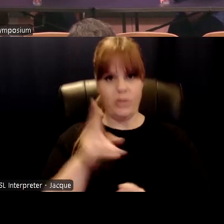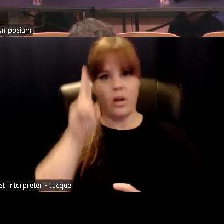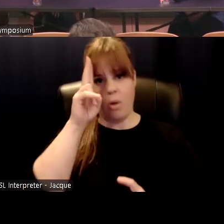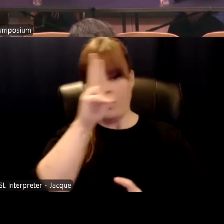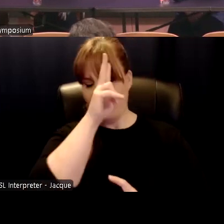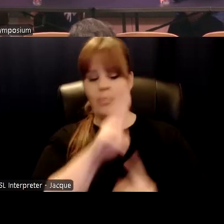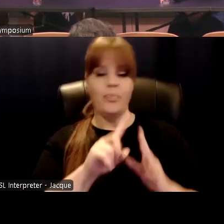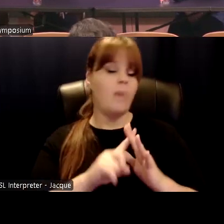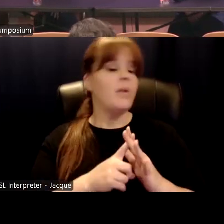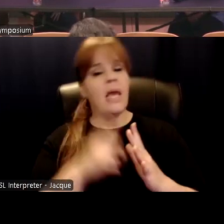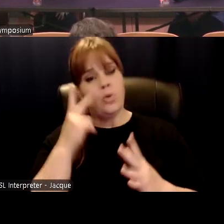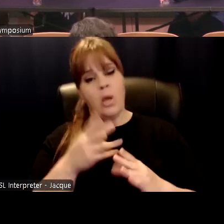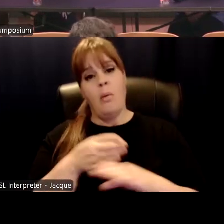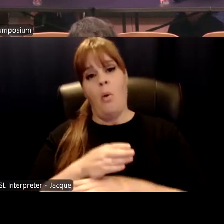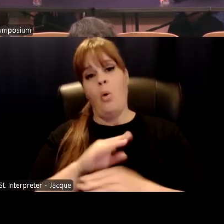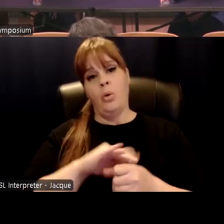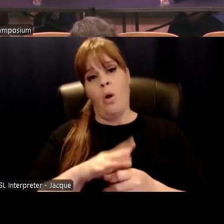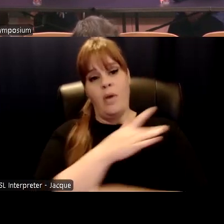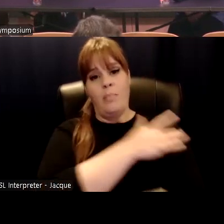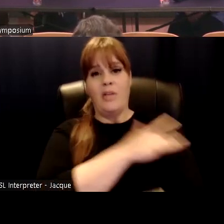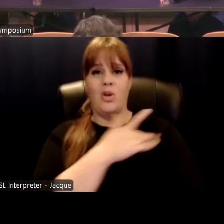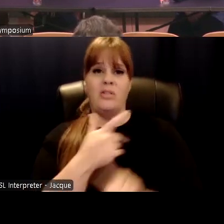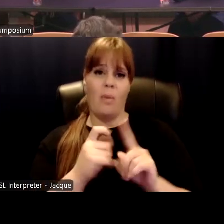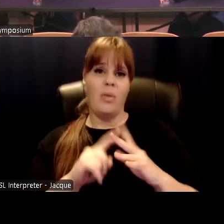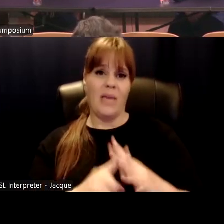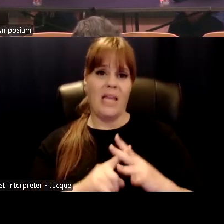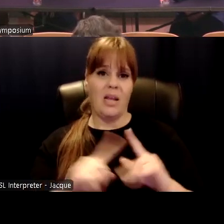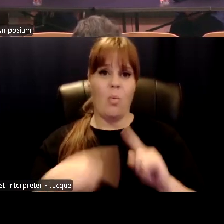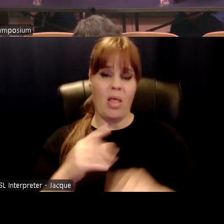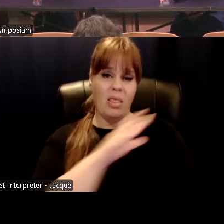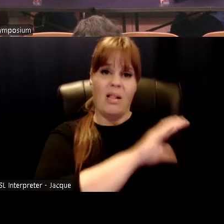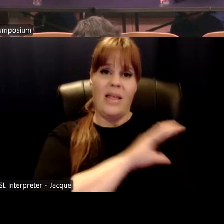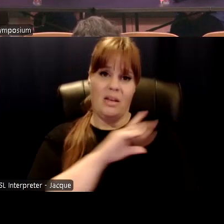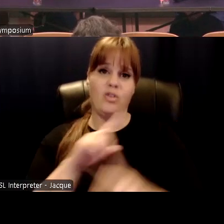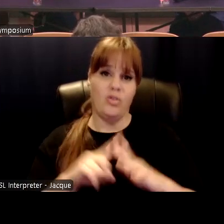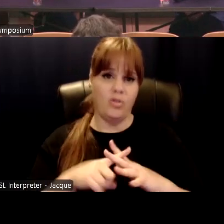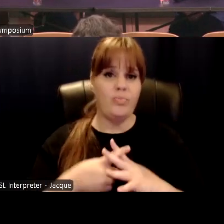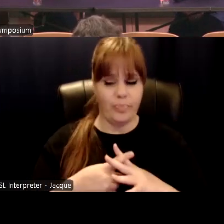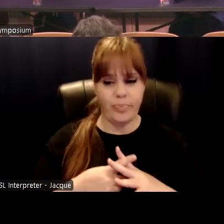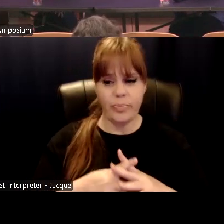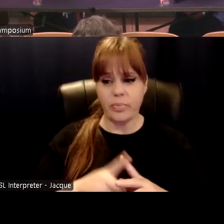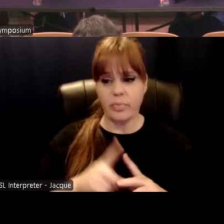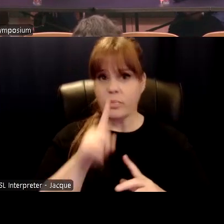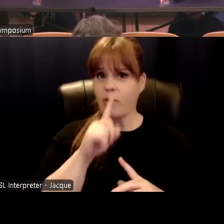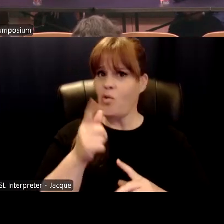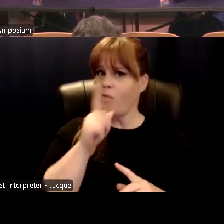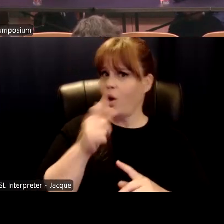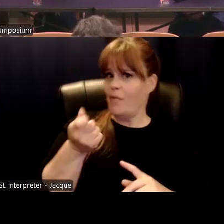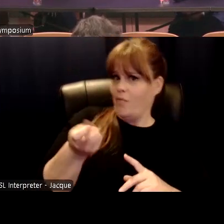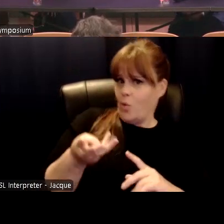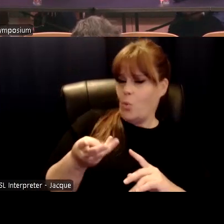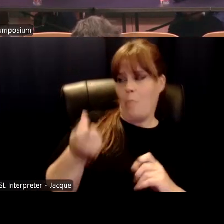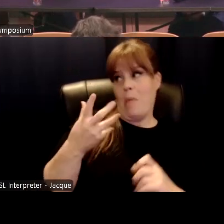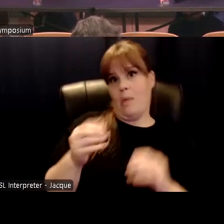to see post-COVID patients really from the very beginning when our clinic started, first very few and many more